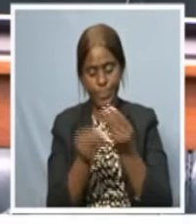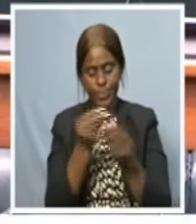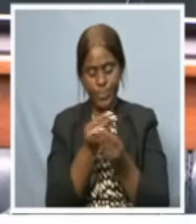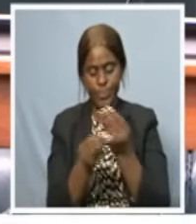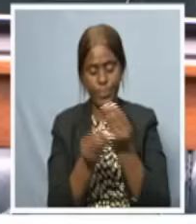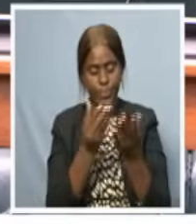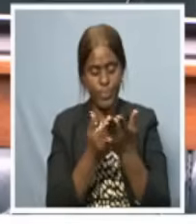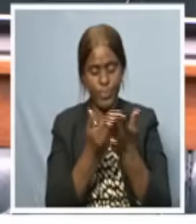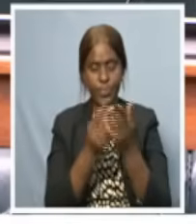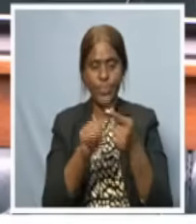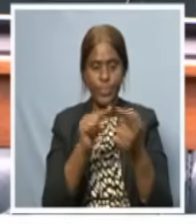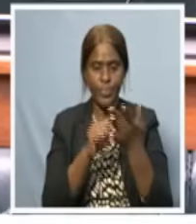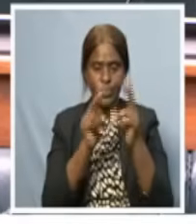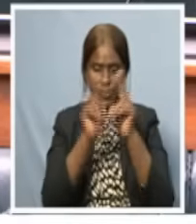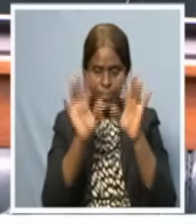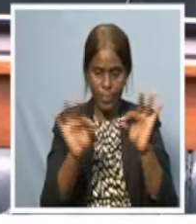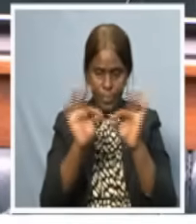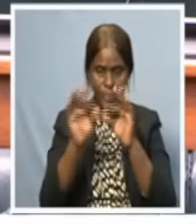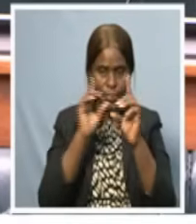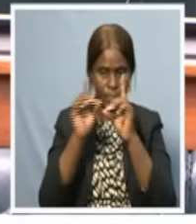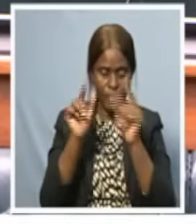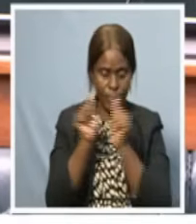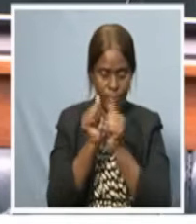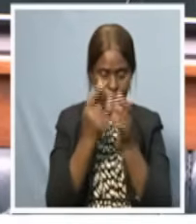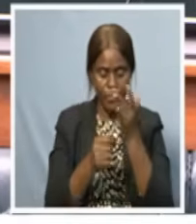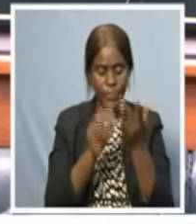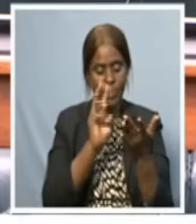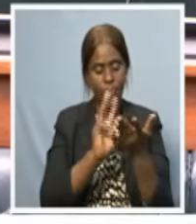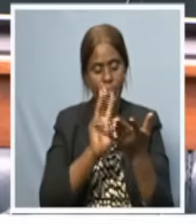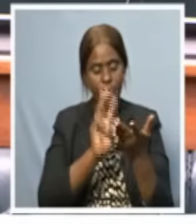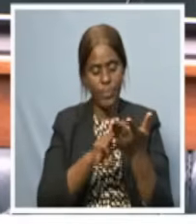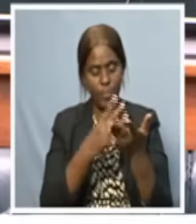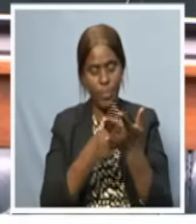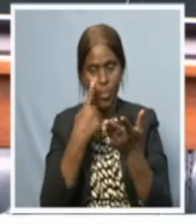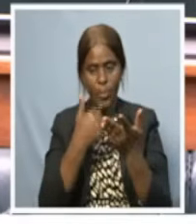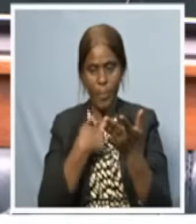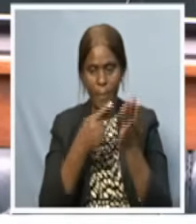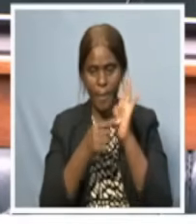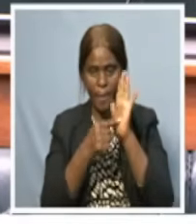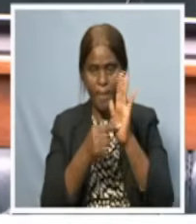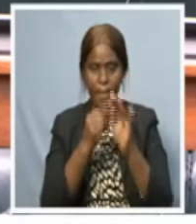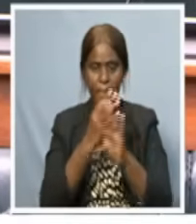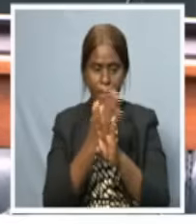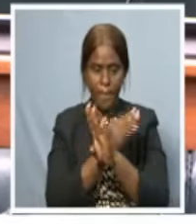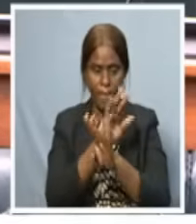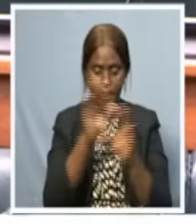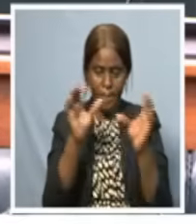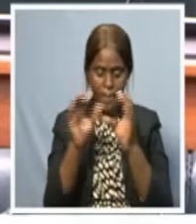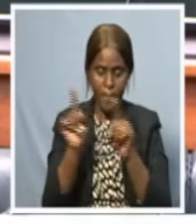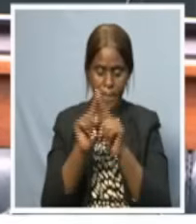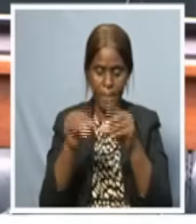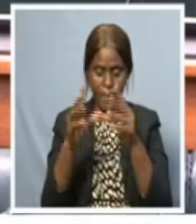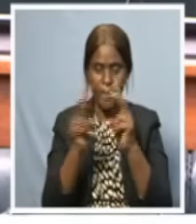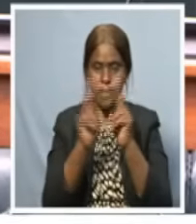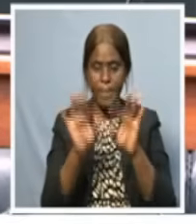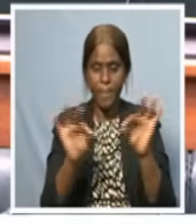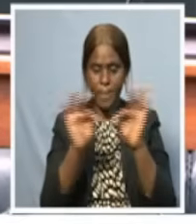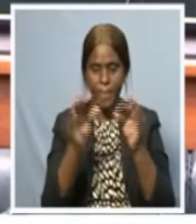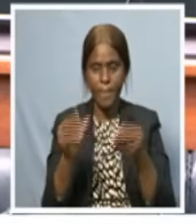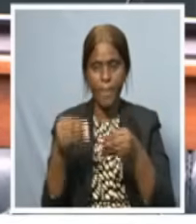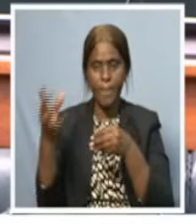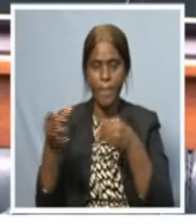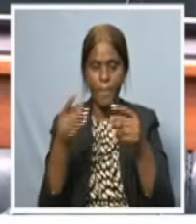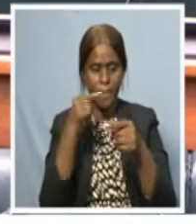contributed to this important debate, and the witnesses who appeared before the committee and provided valuable